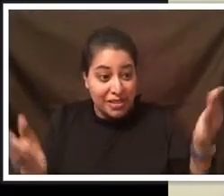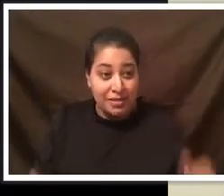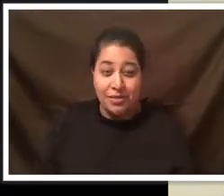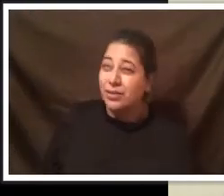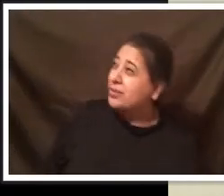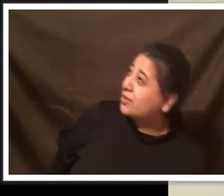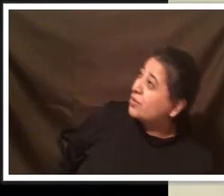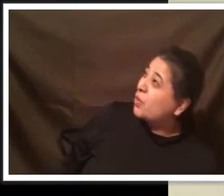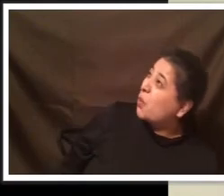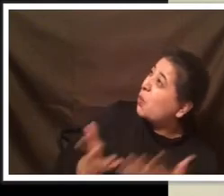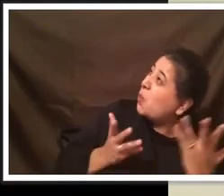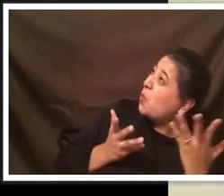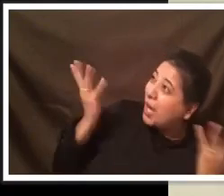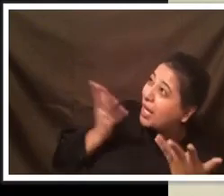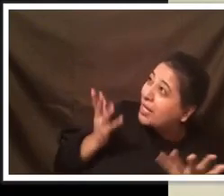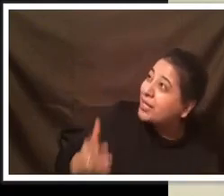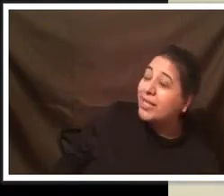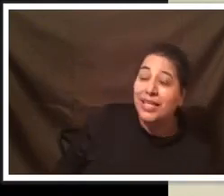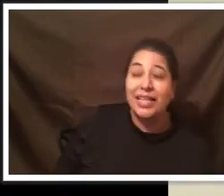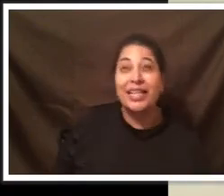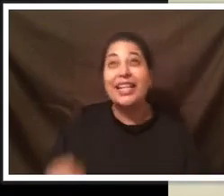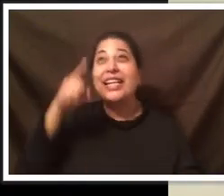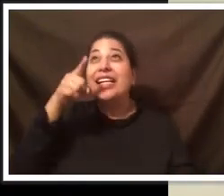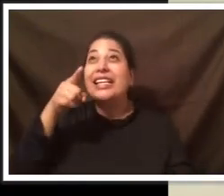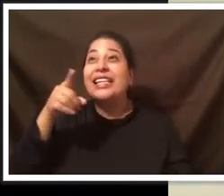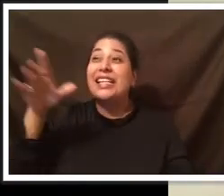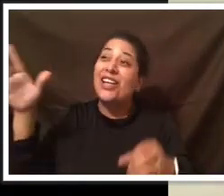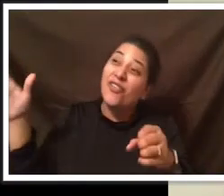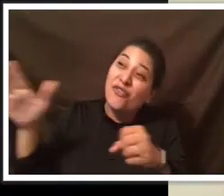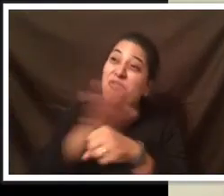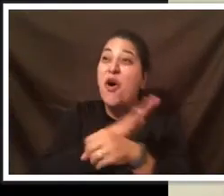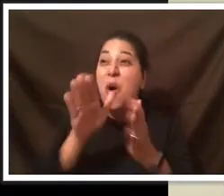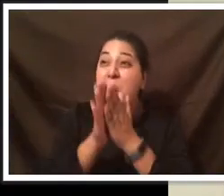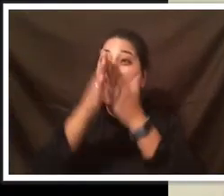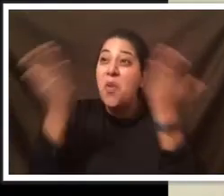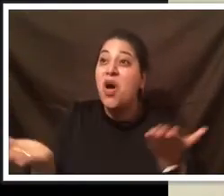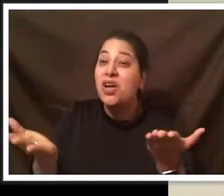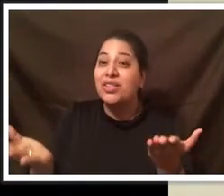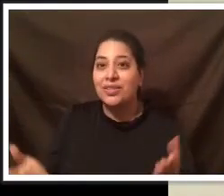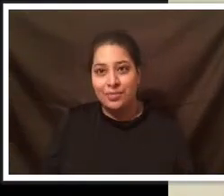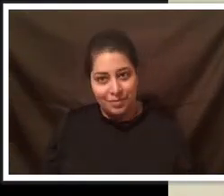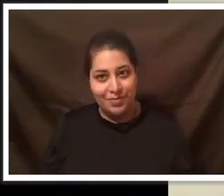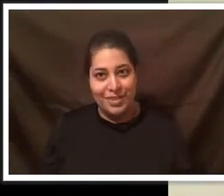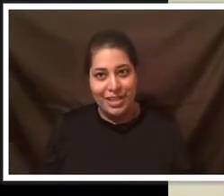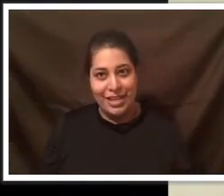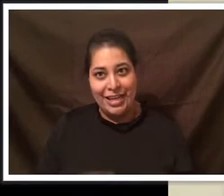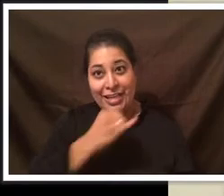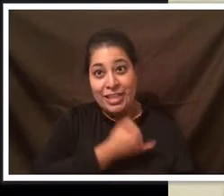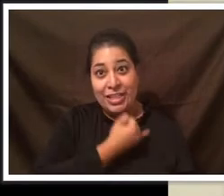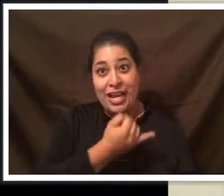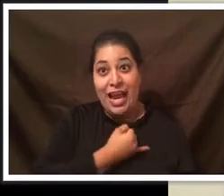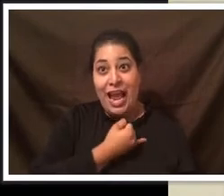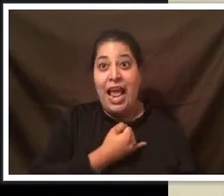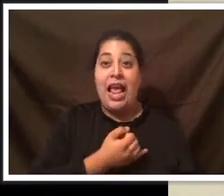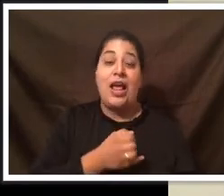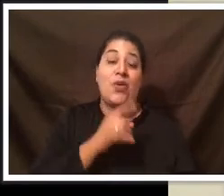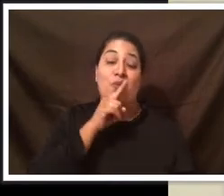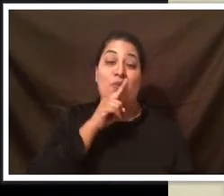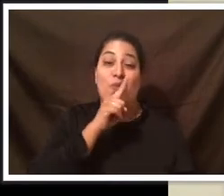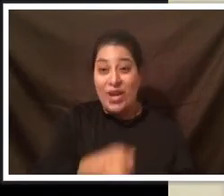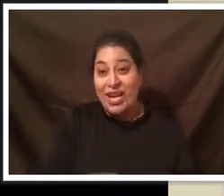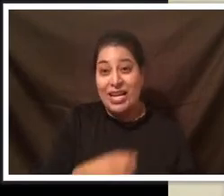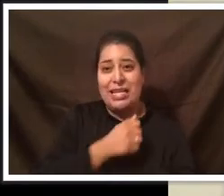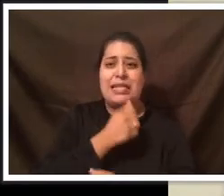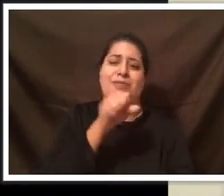books. Oh man, Jack loved books. He pushed his glasses into place. He gripped